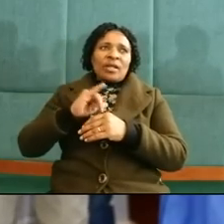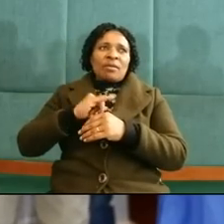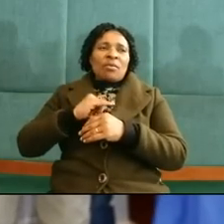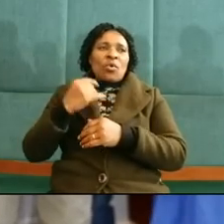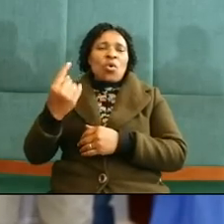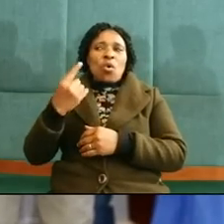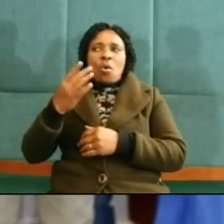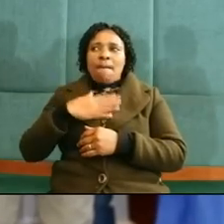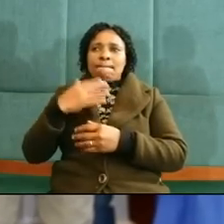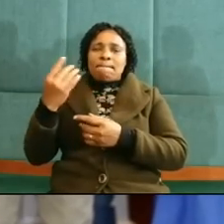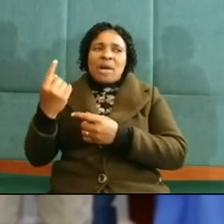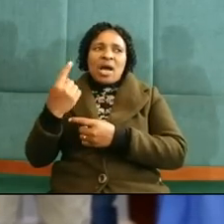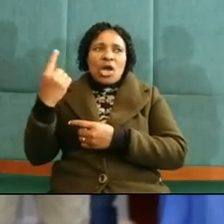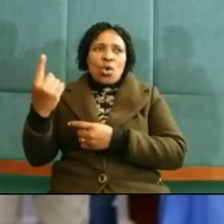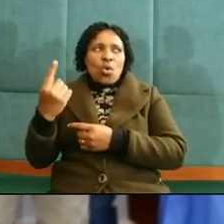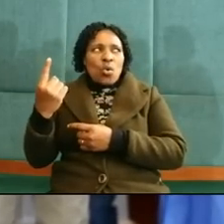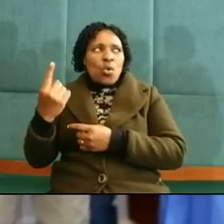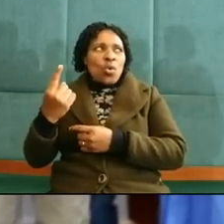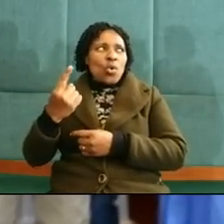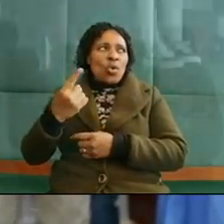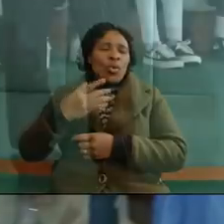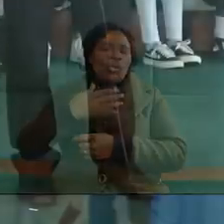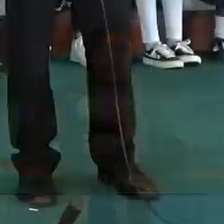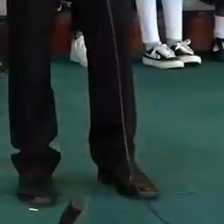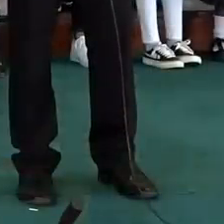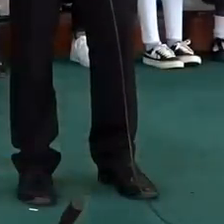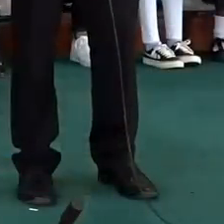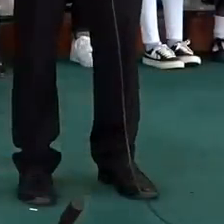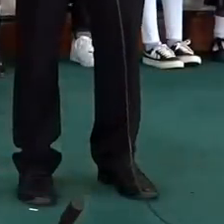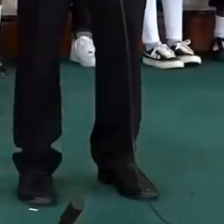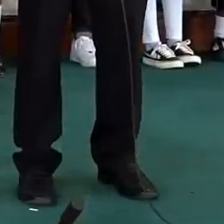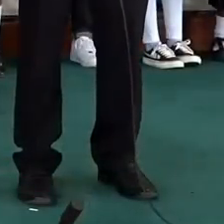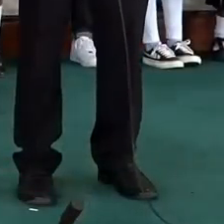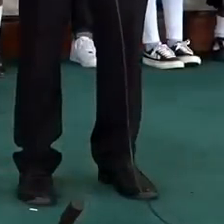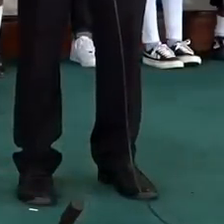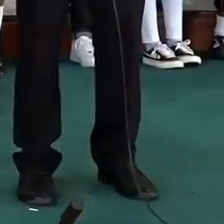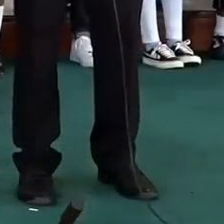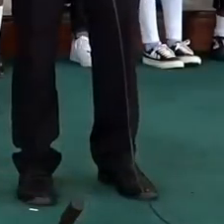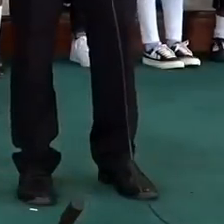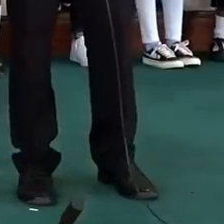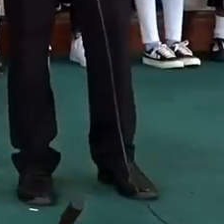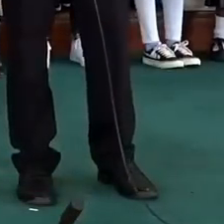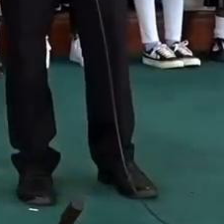Still coming, still coming, still coming, still coming, still coming, still coming, still